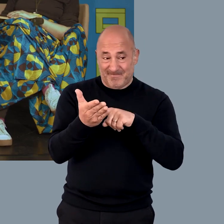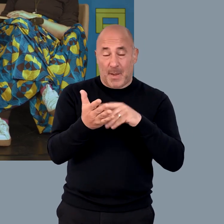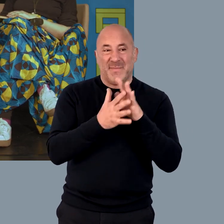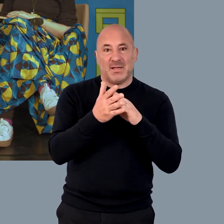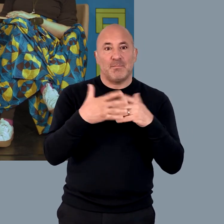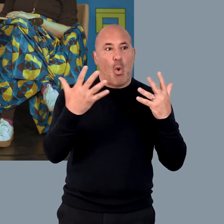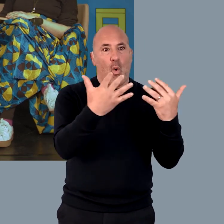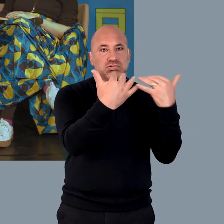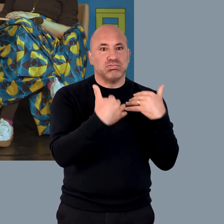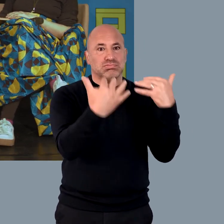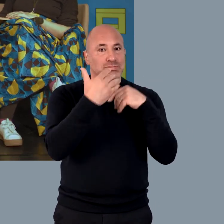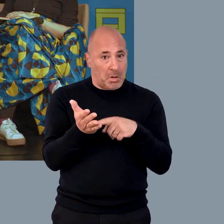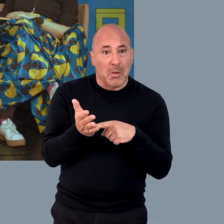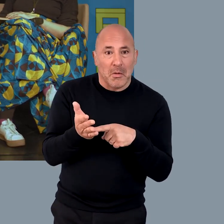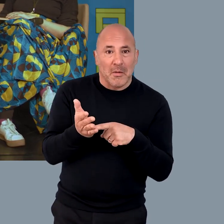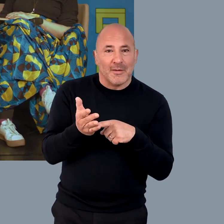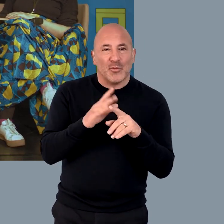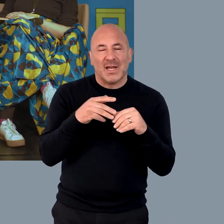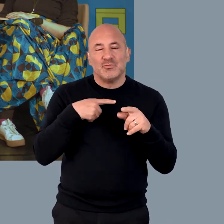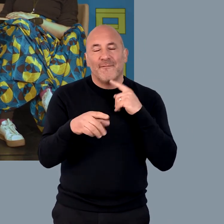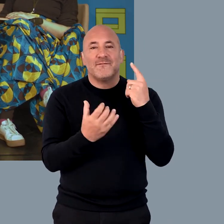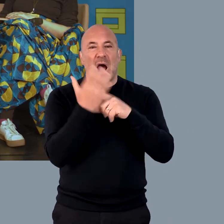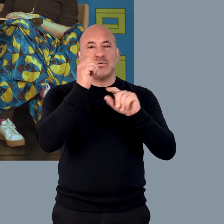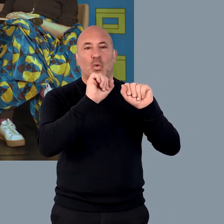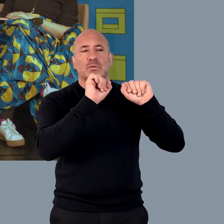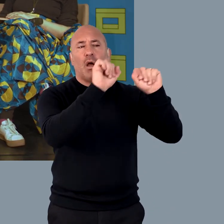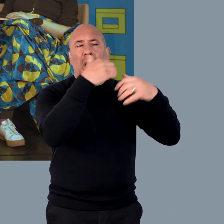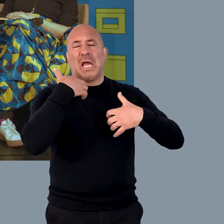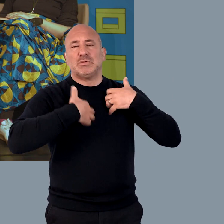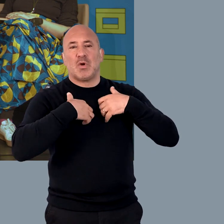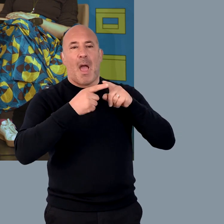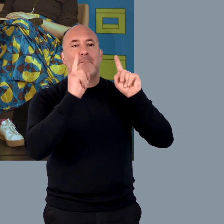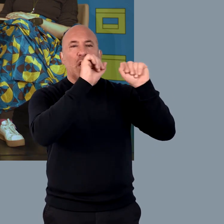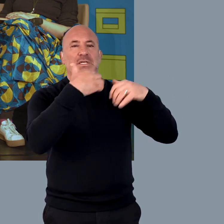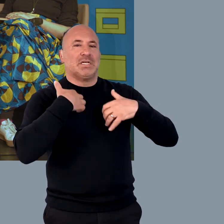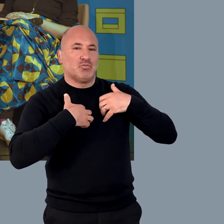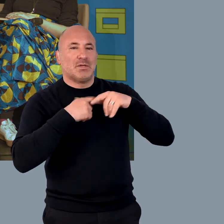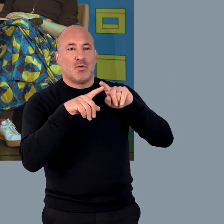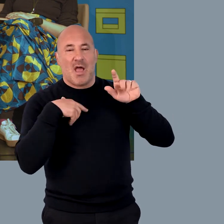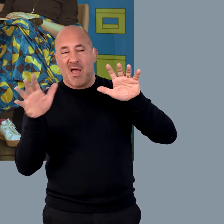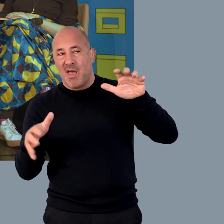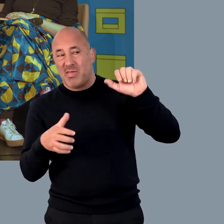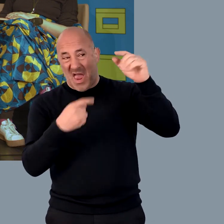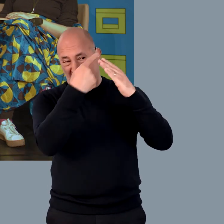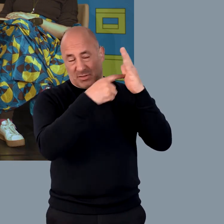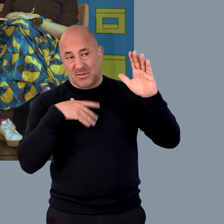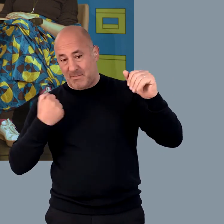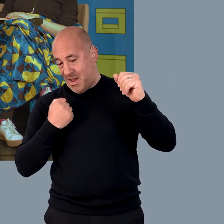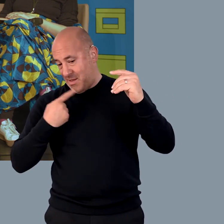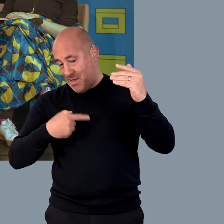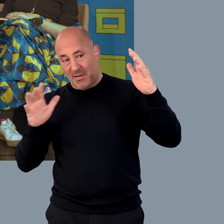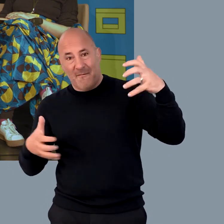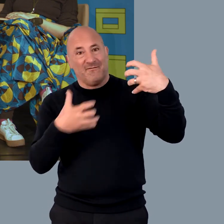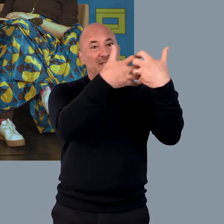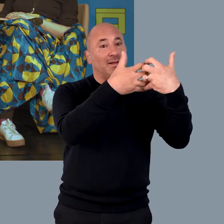with this project, but I'm going to say that, it's going to increase our traffic. So it's about finding where people's interests are